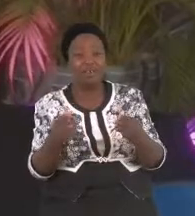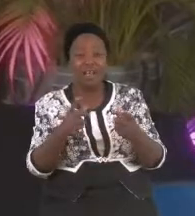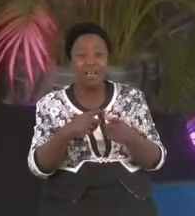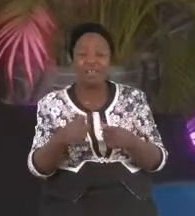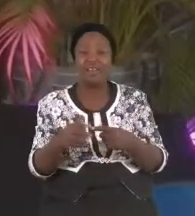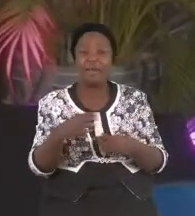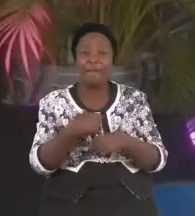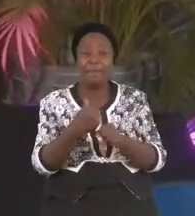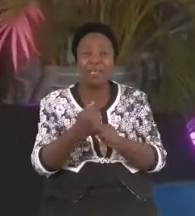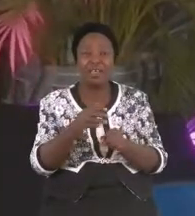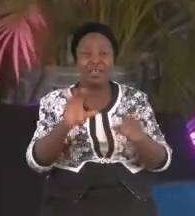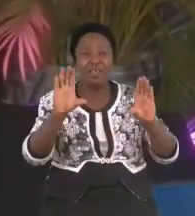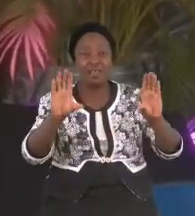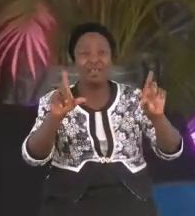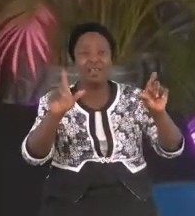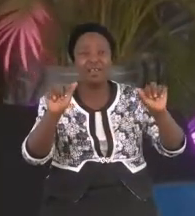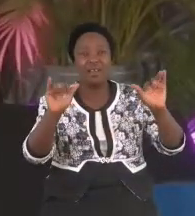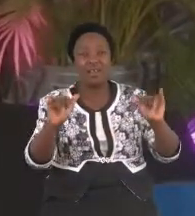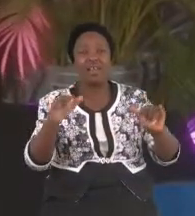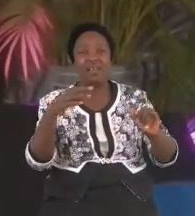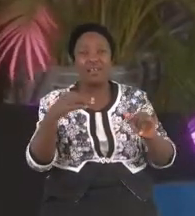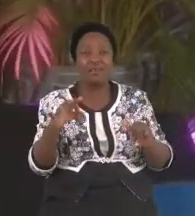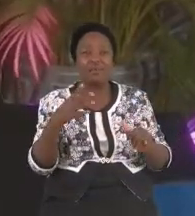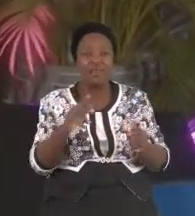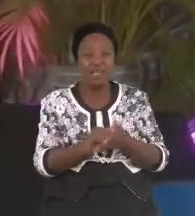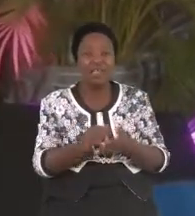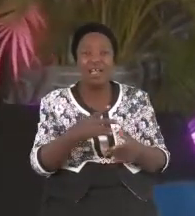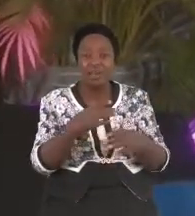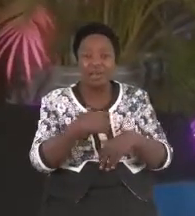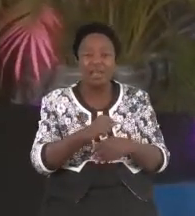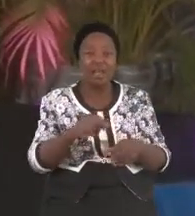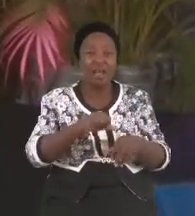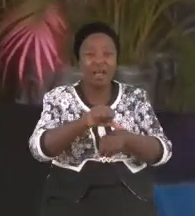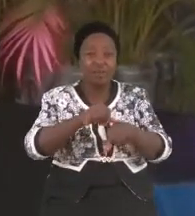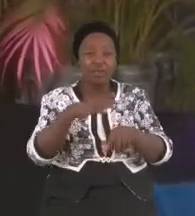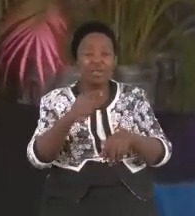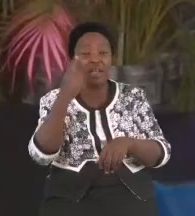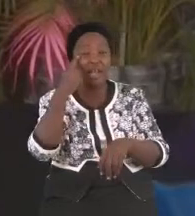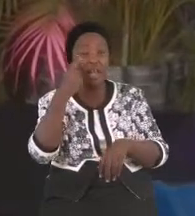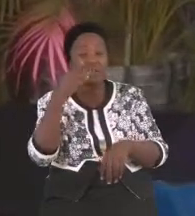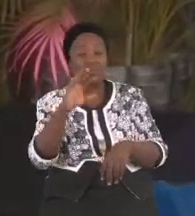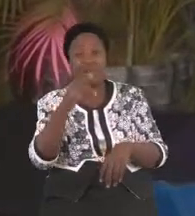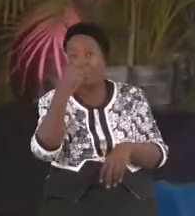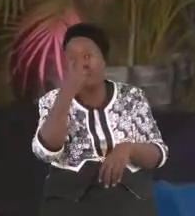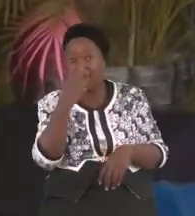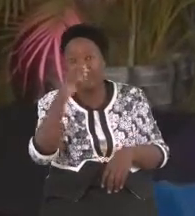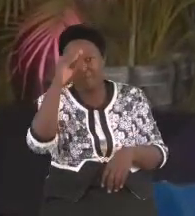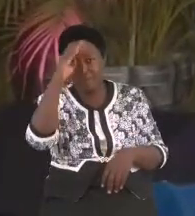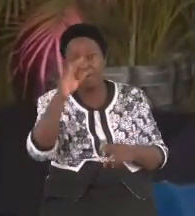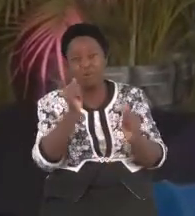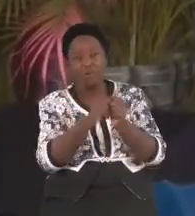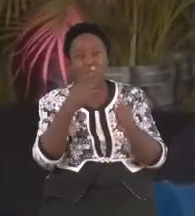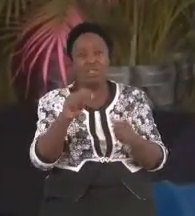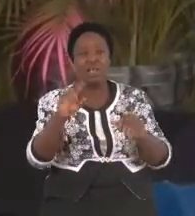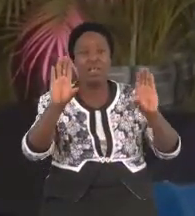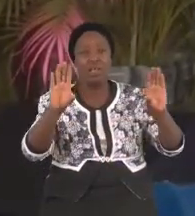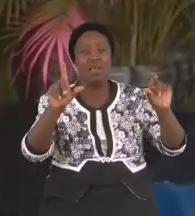he anointed the eyes of the blind man with the clay. And then